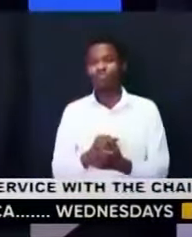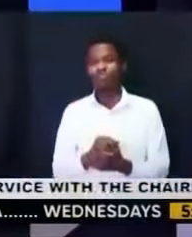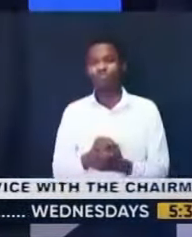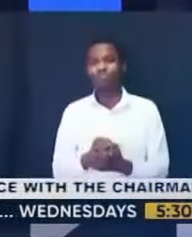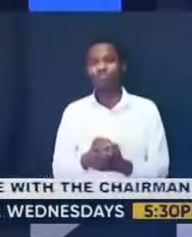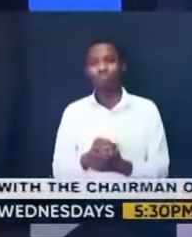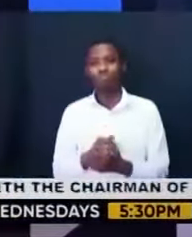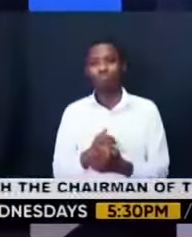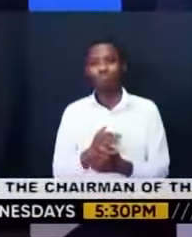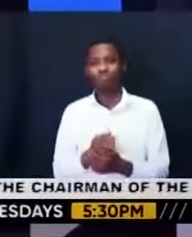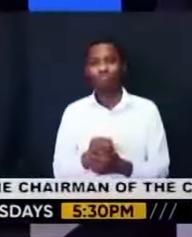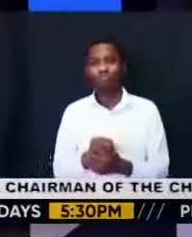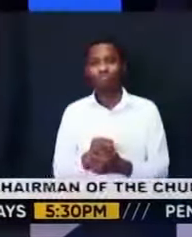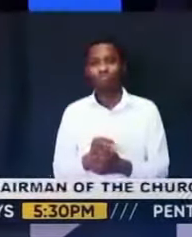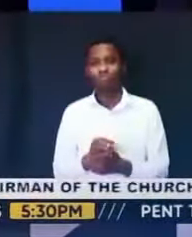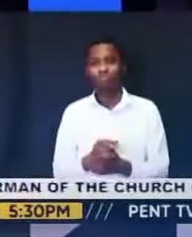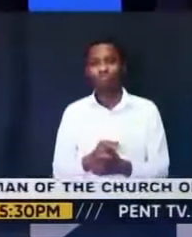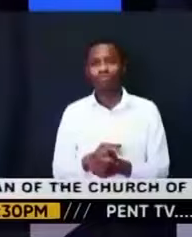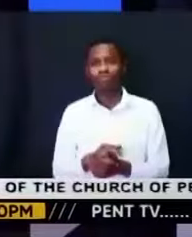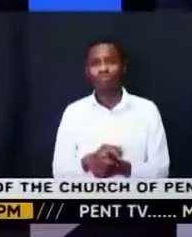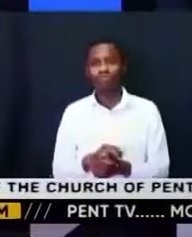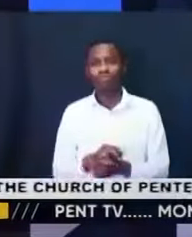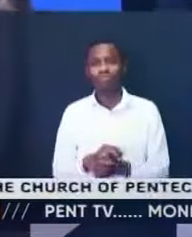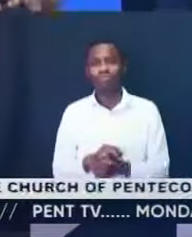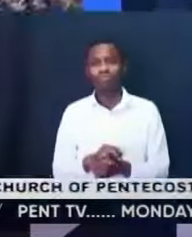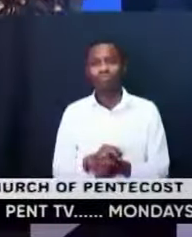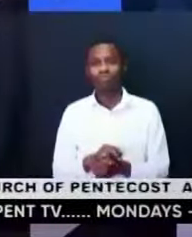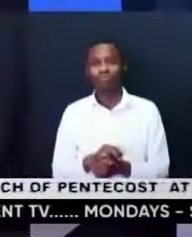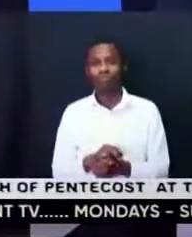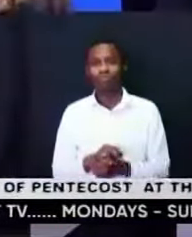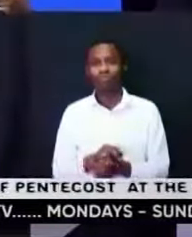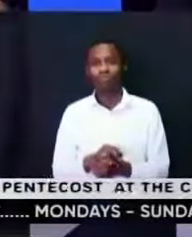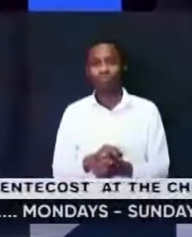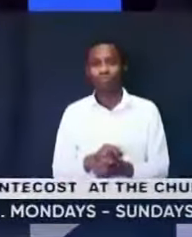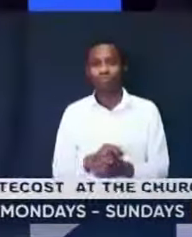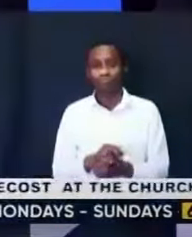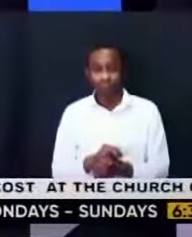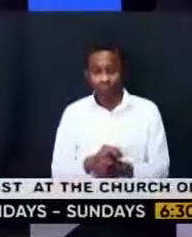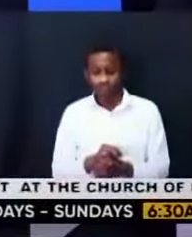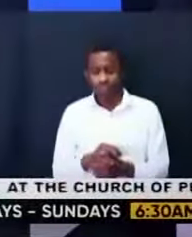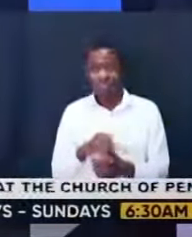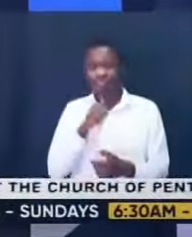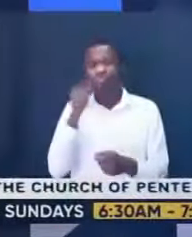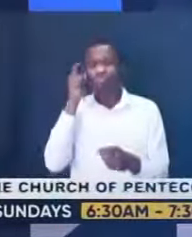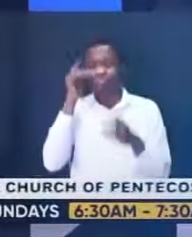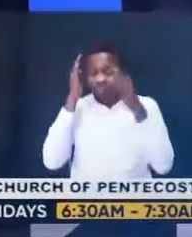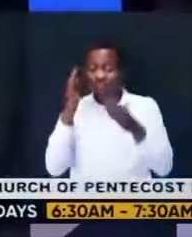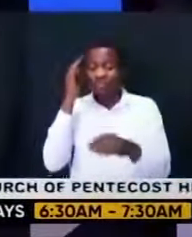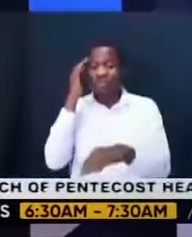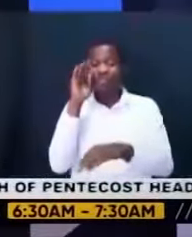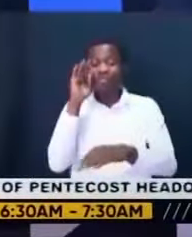but my agenda is not just on the gazm and homosexuality it's all about the the deceptive teachings of the